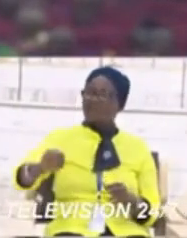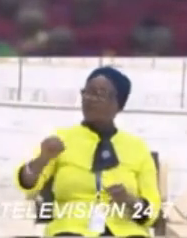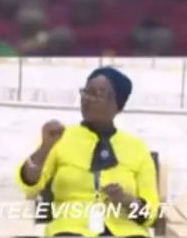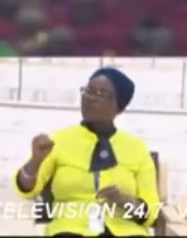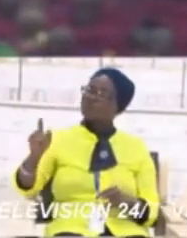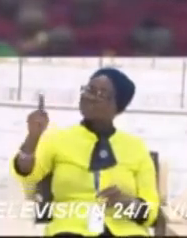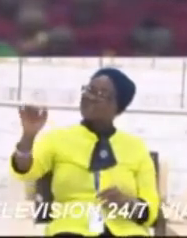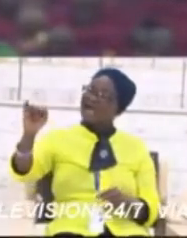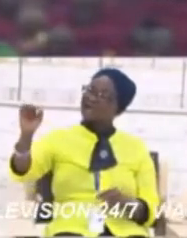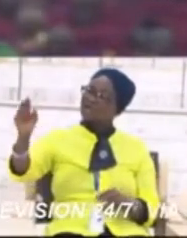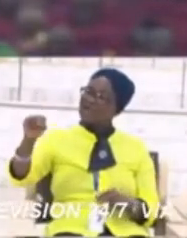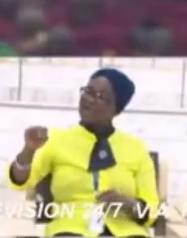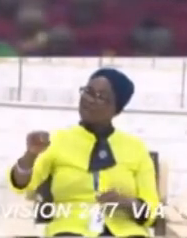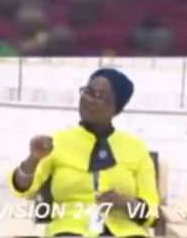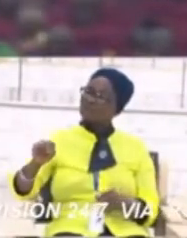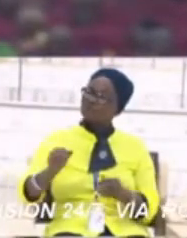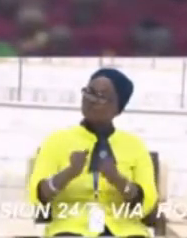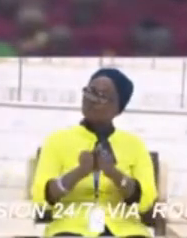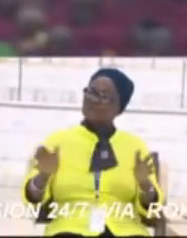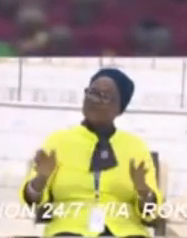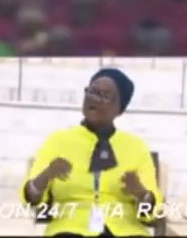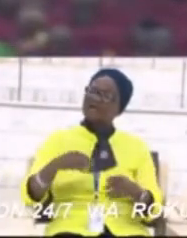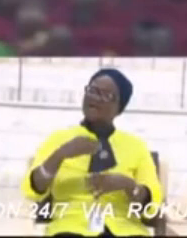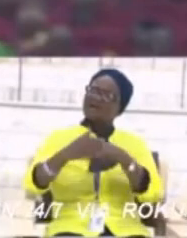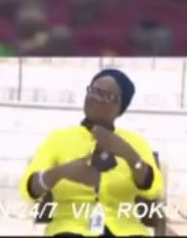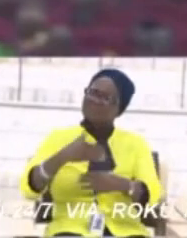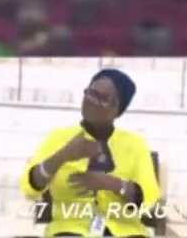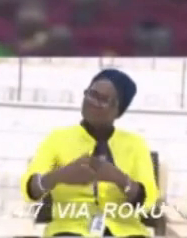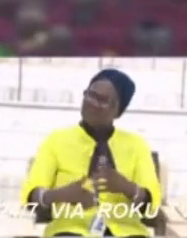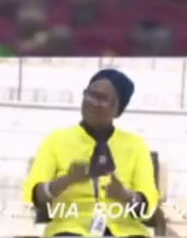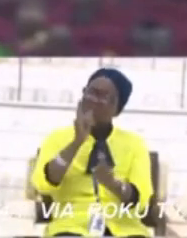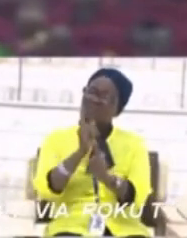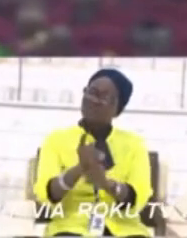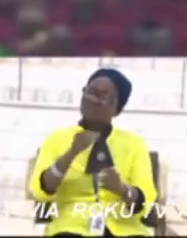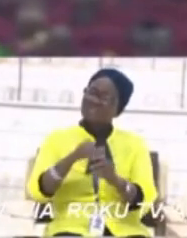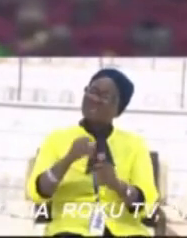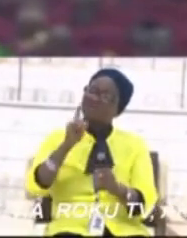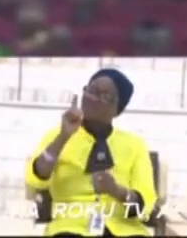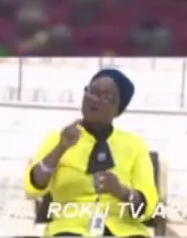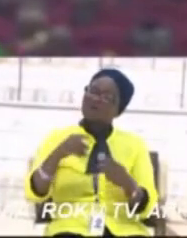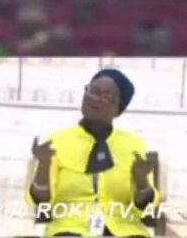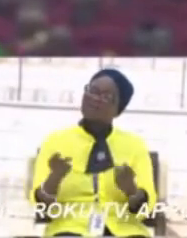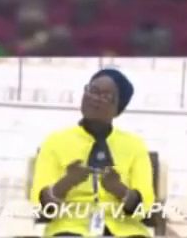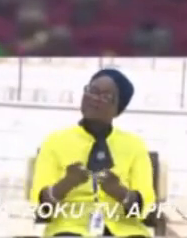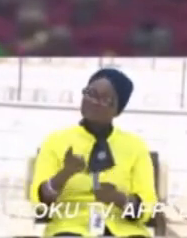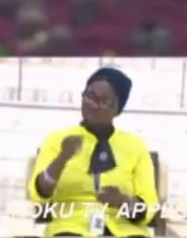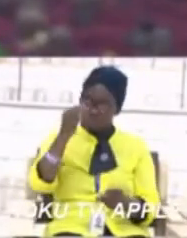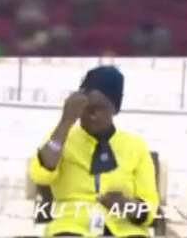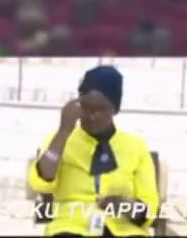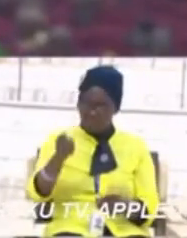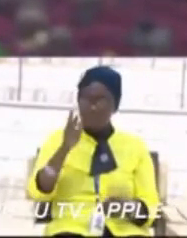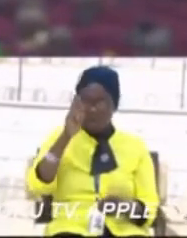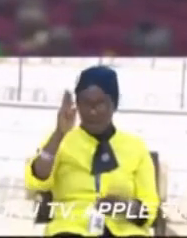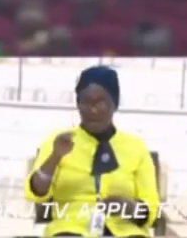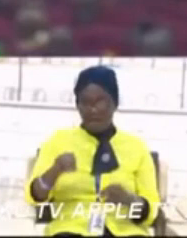Just on the same spot, going around in circles. You think you are moving, but you are still